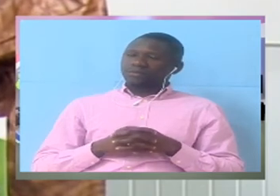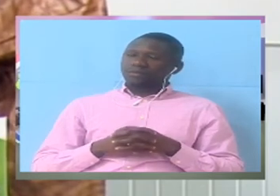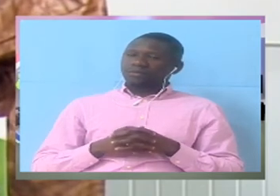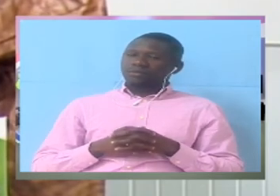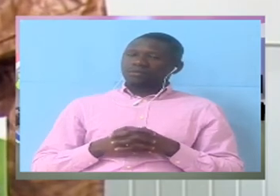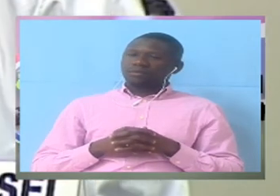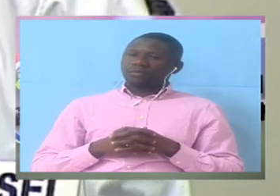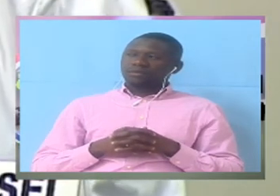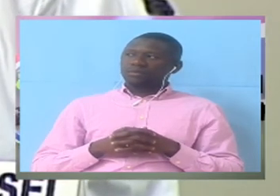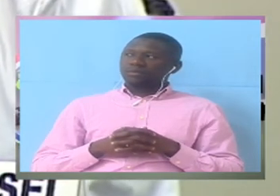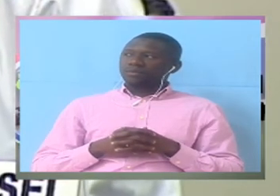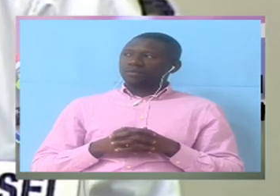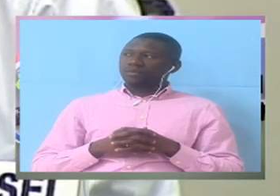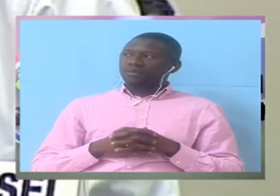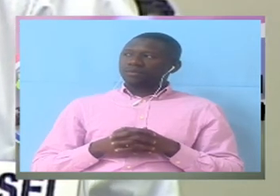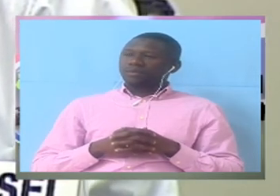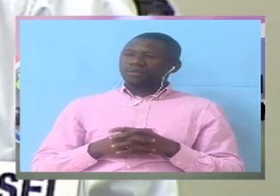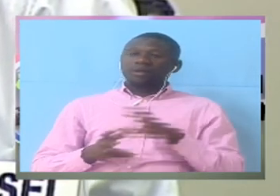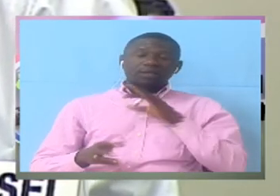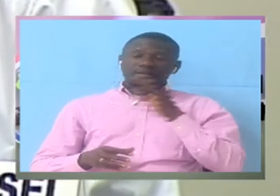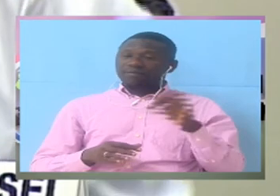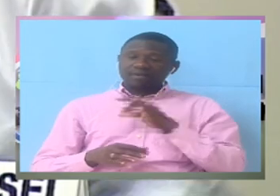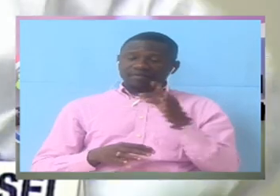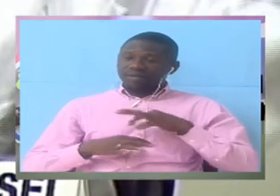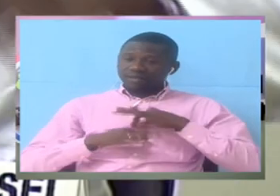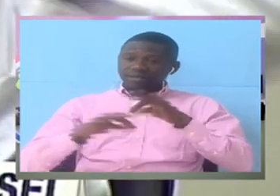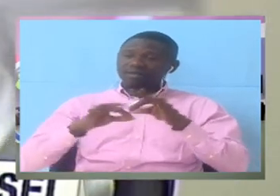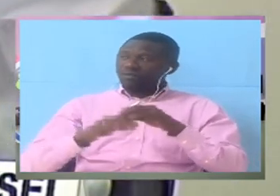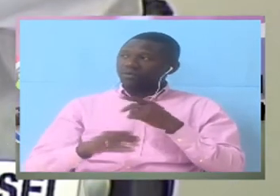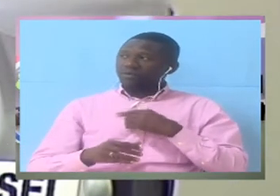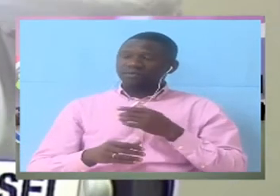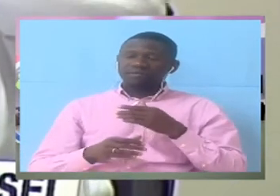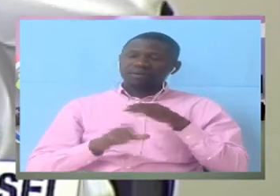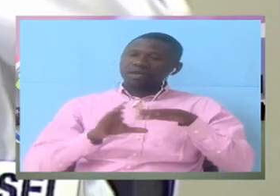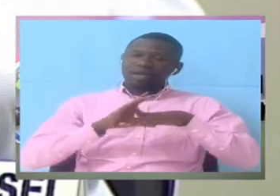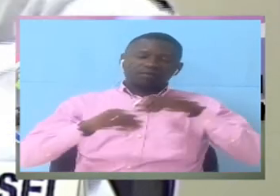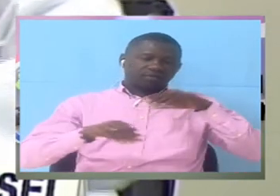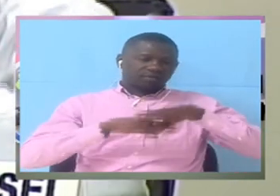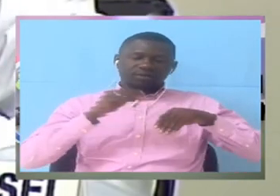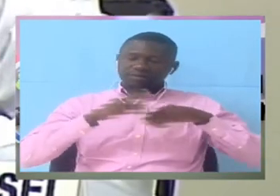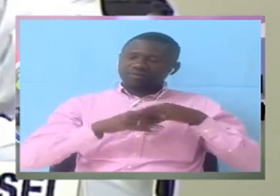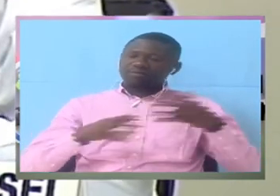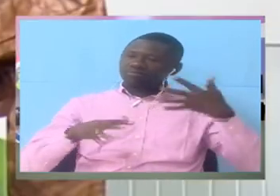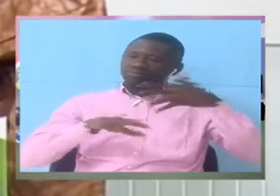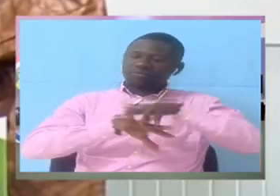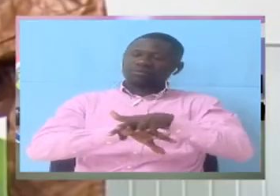body. This is interesting, but we have to avoid the overlap.